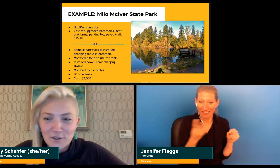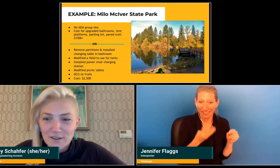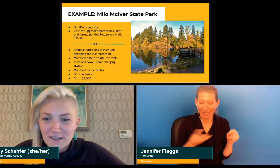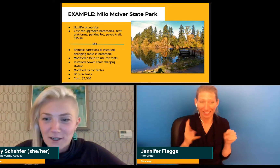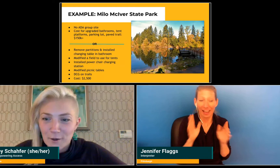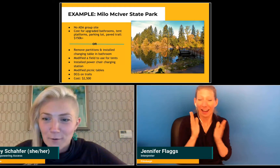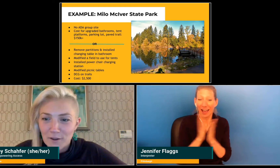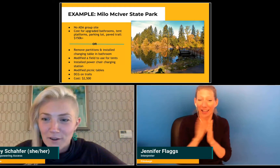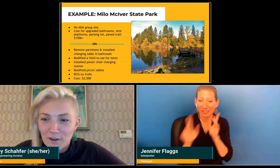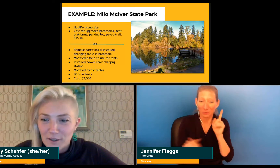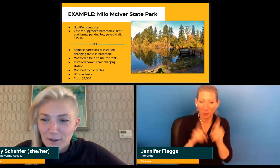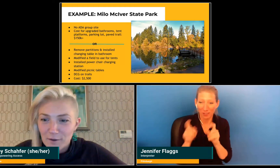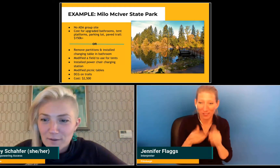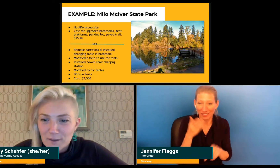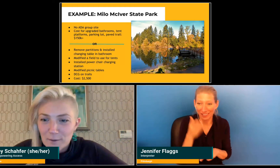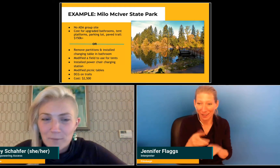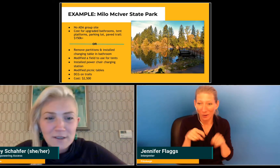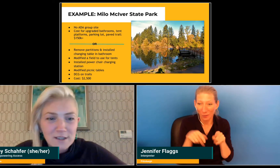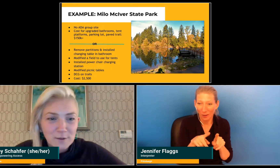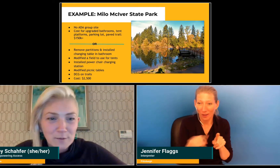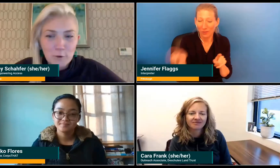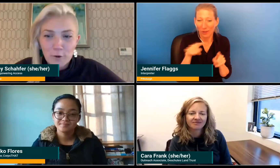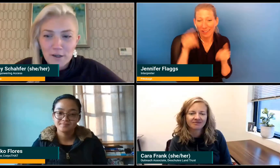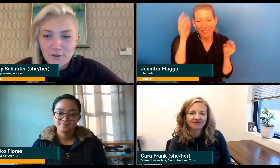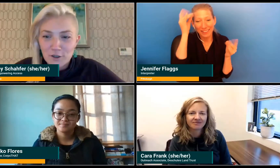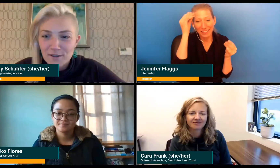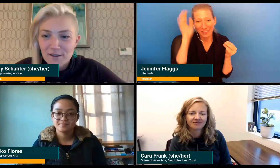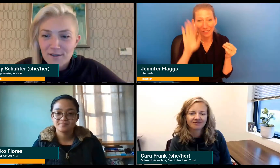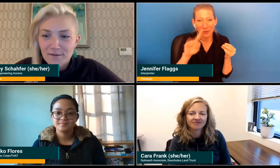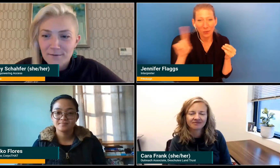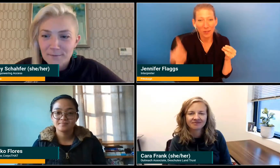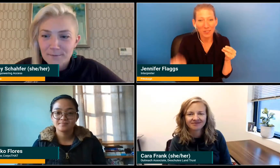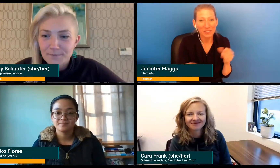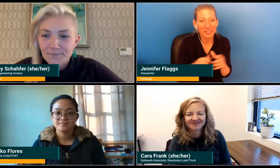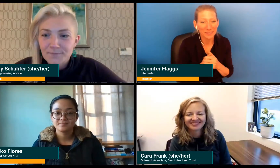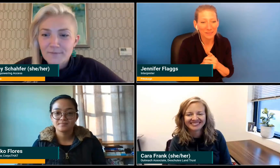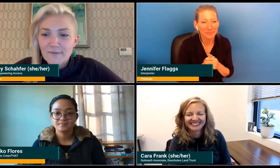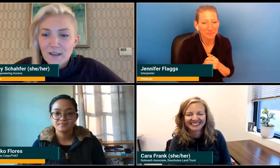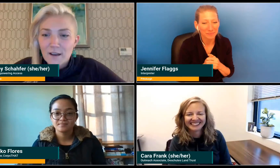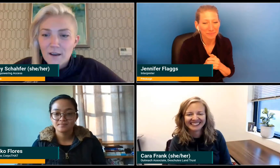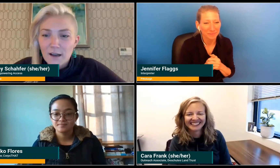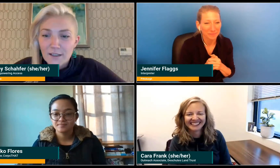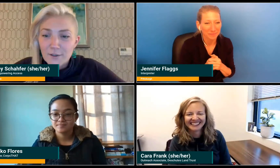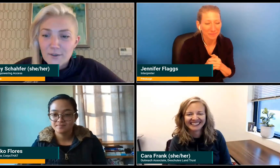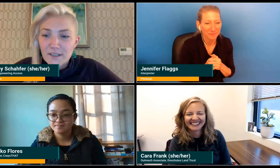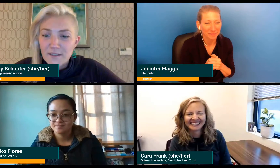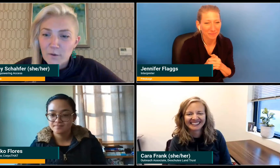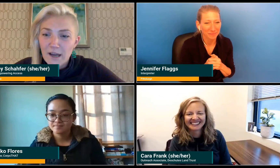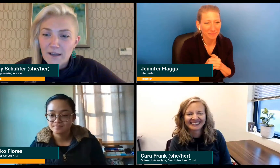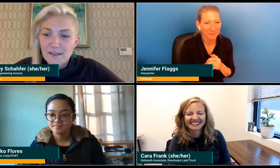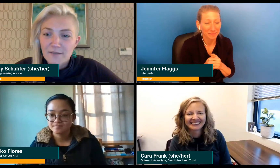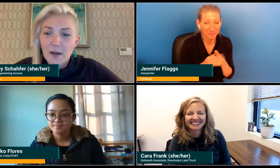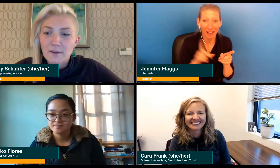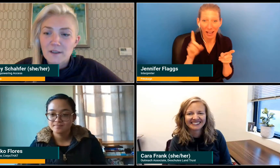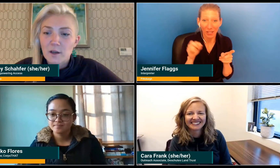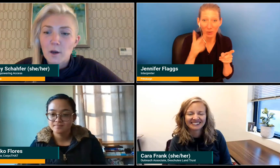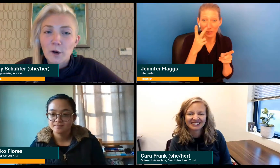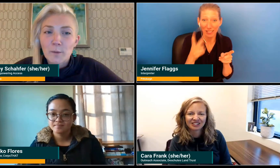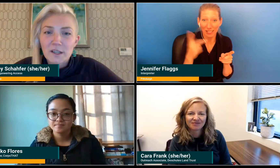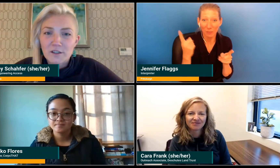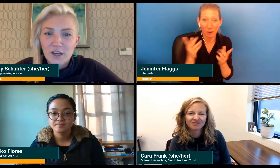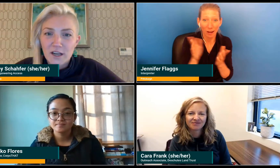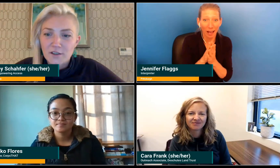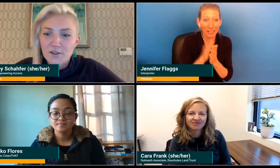some questions there while y'all think of some more questions. I do see someone asked if that was